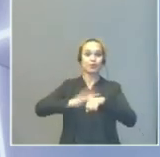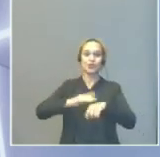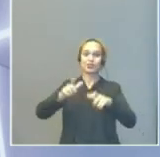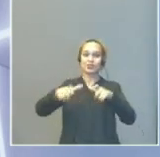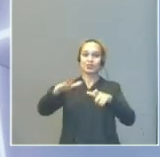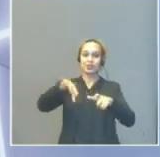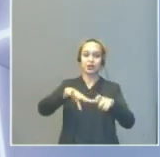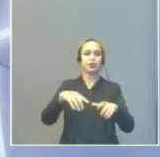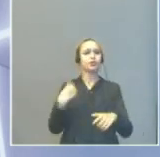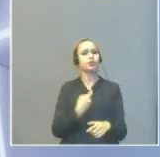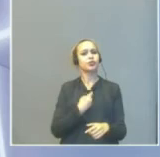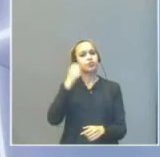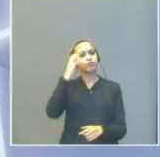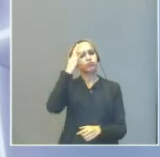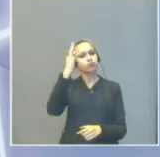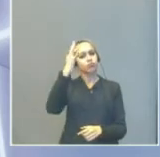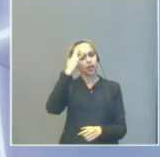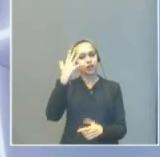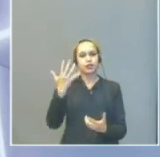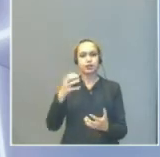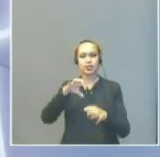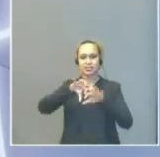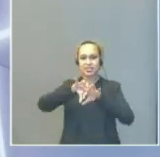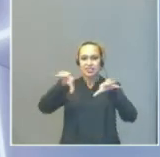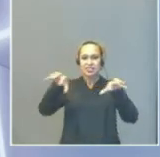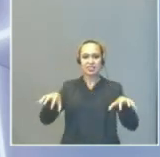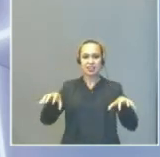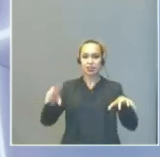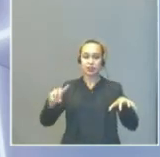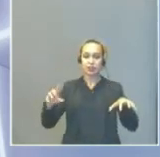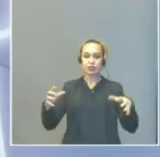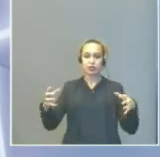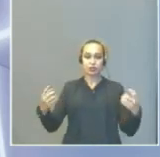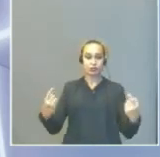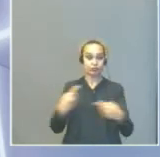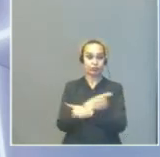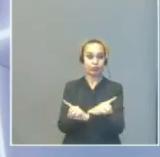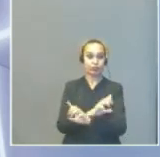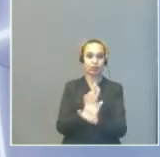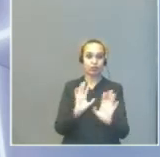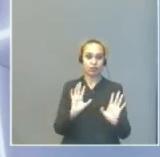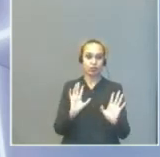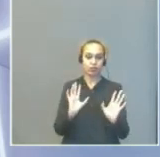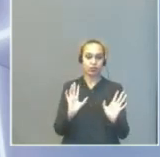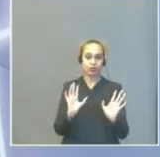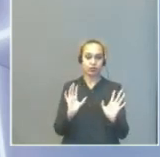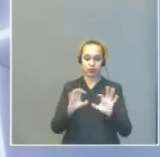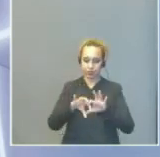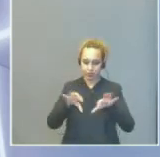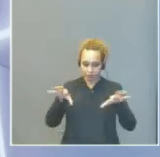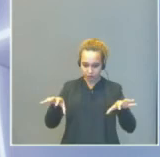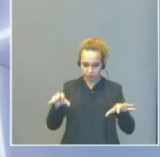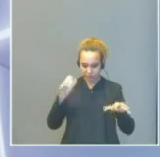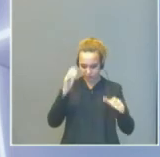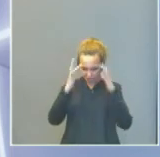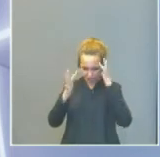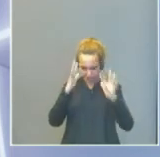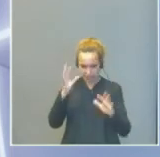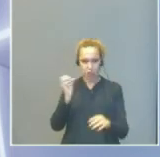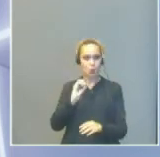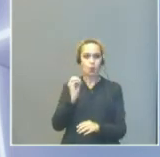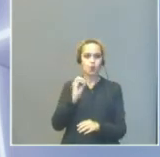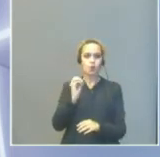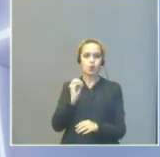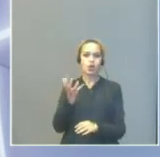in terms of diffraction, not opposition, when we think in terms of diffraction, not reflection, then we want to notice how patterns